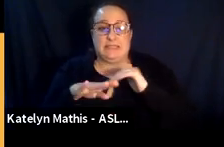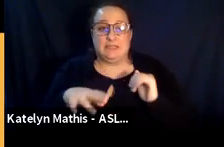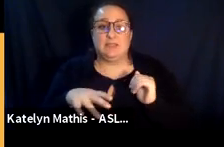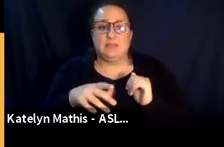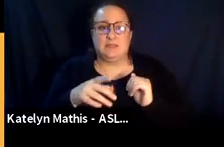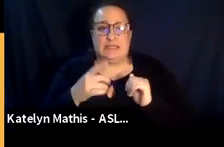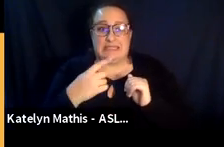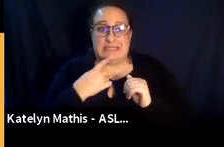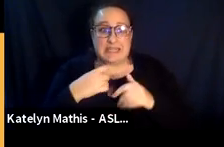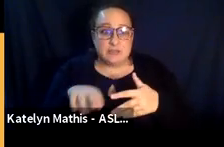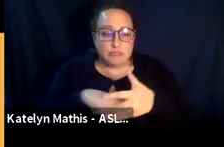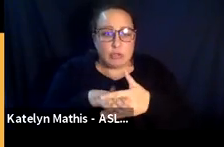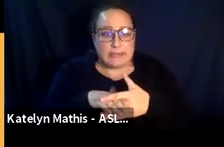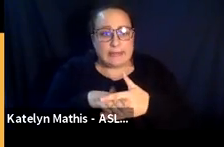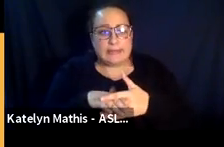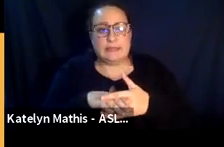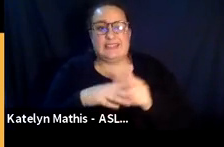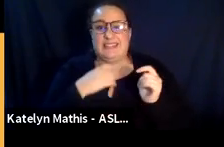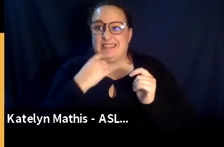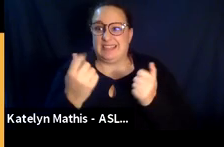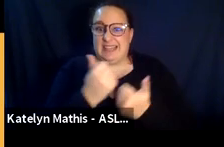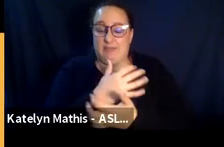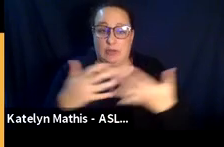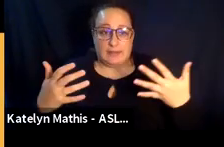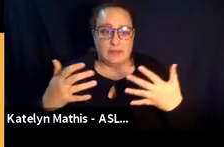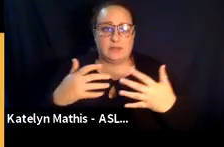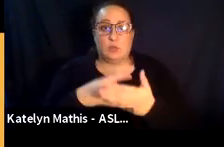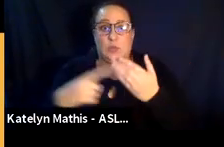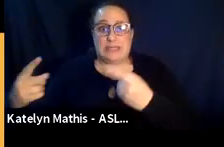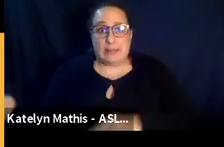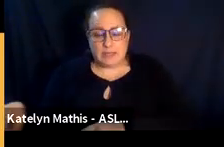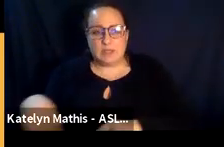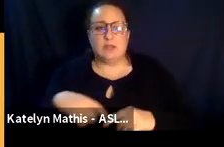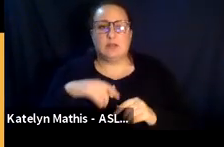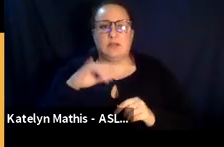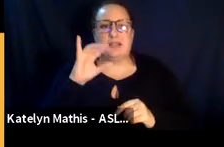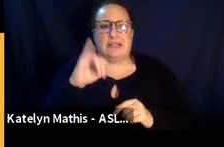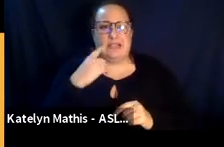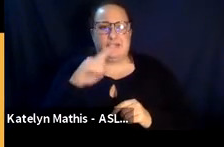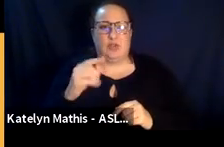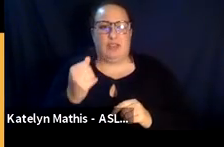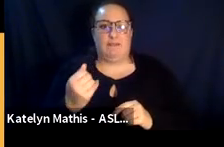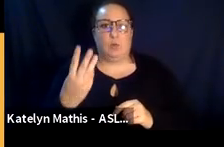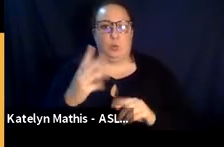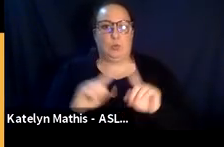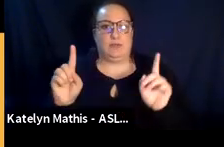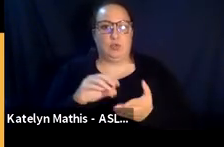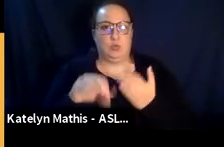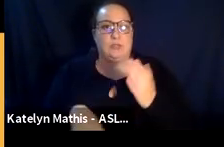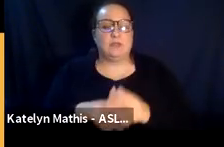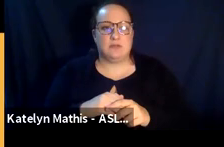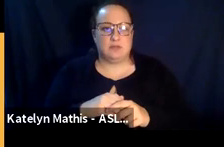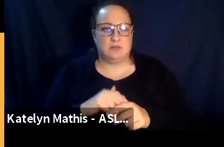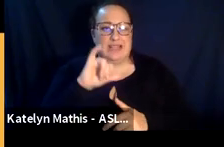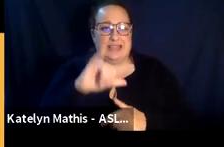like break. It tells where everything is and what's going on. This is for a couple of different kids, and that